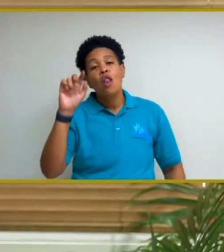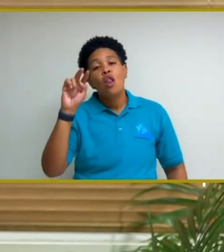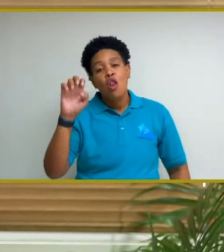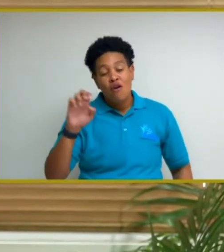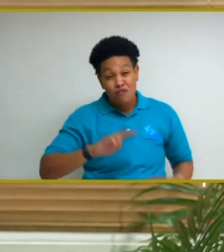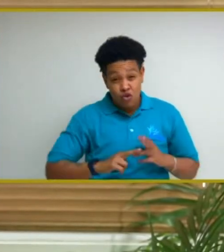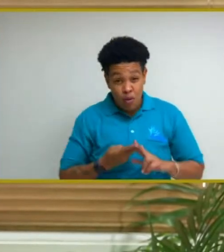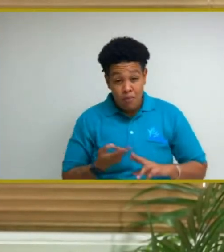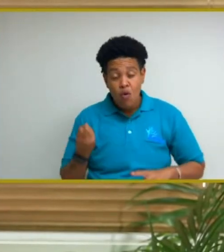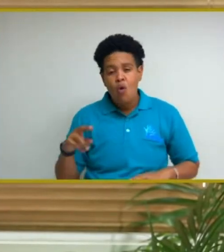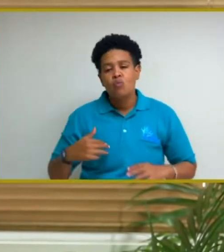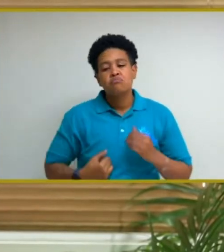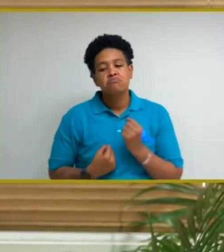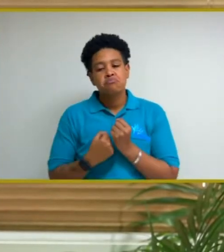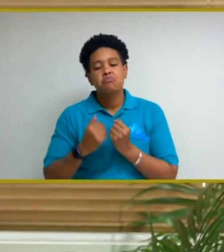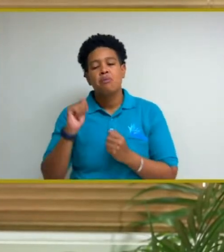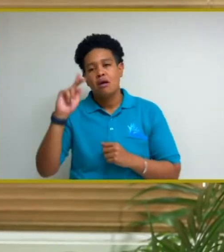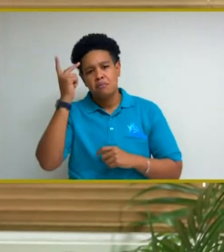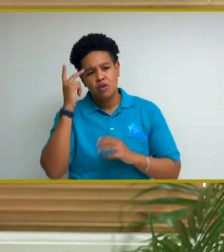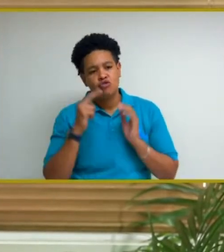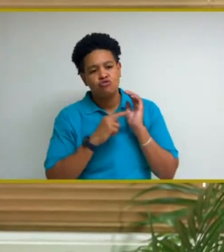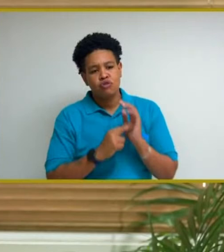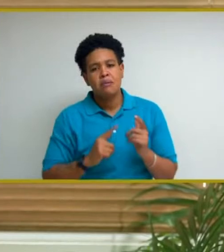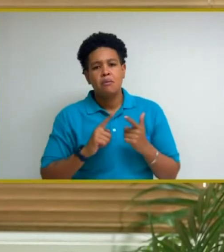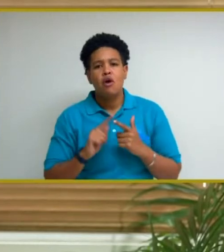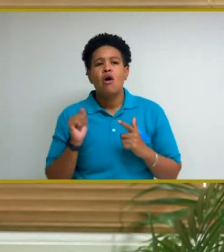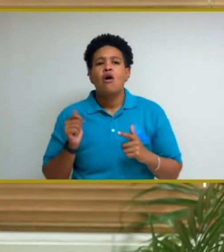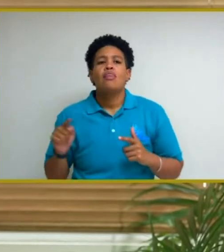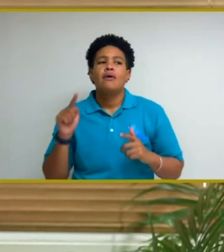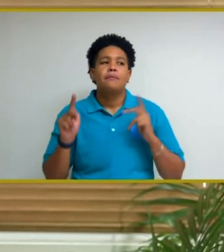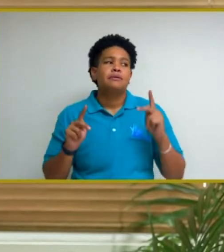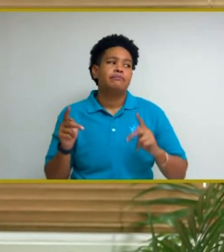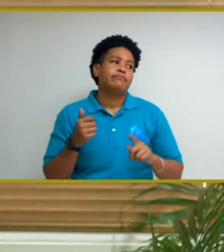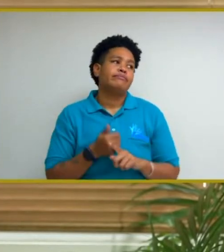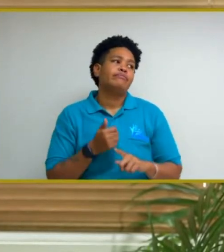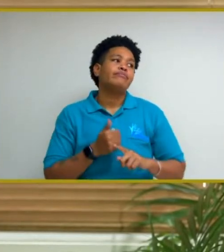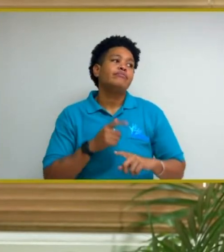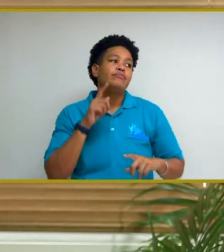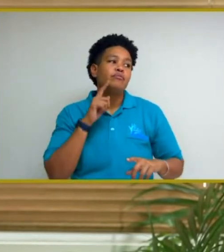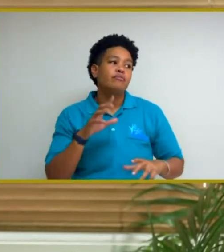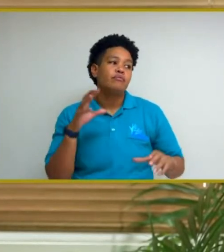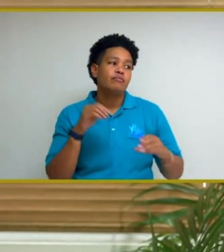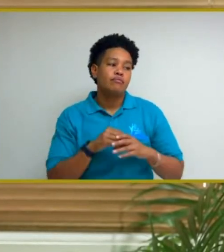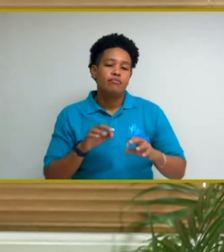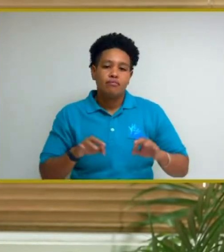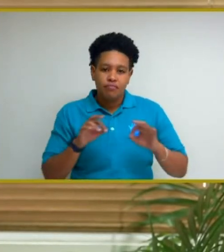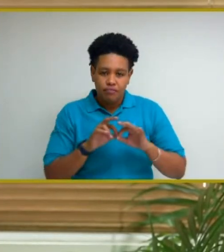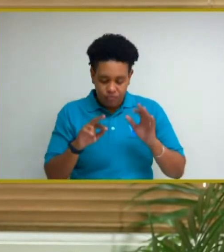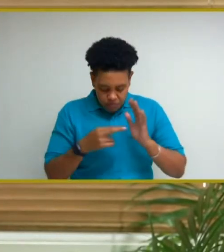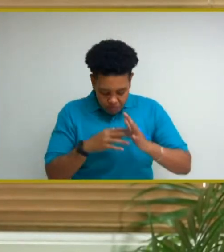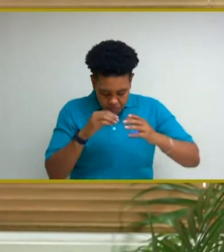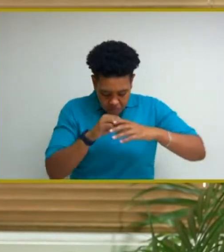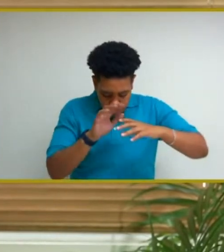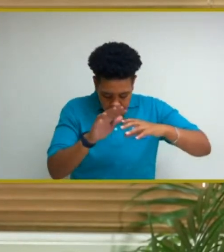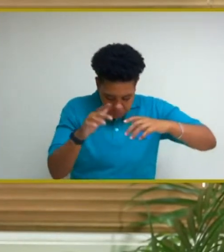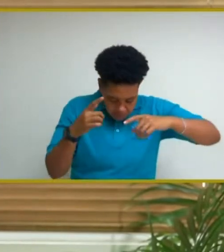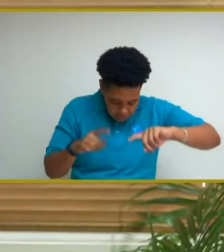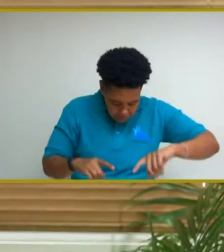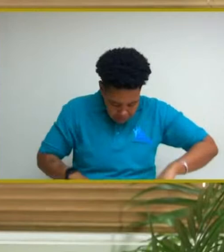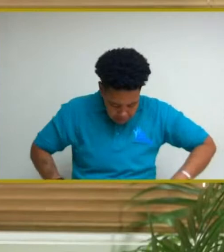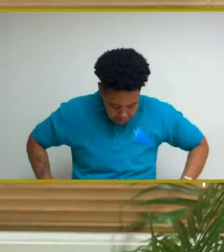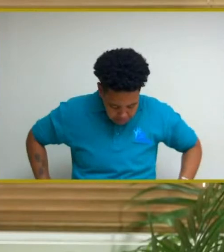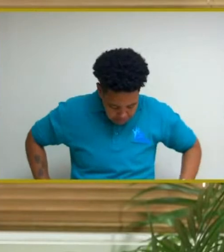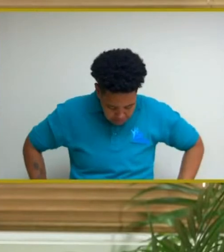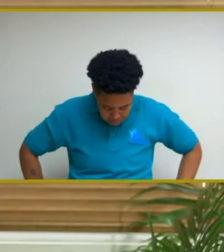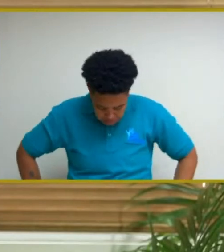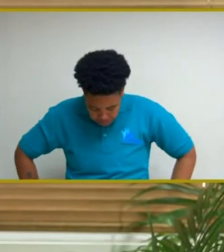our political representatives and others to play an important part in getting the team. I